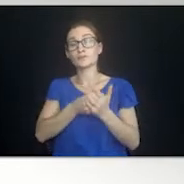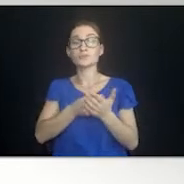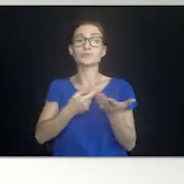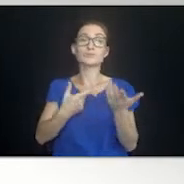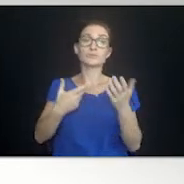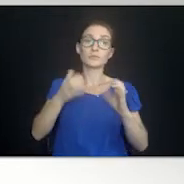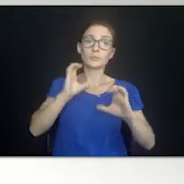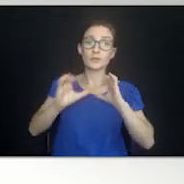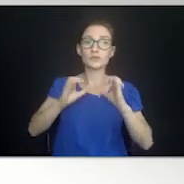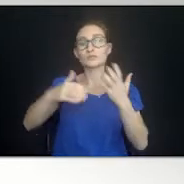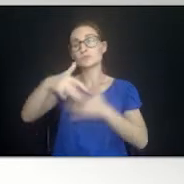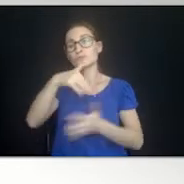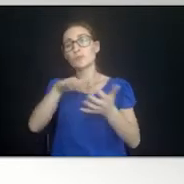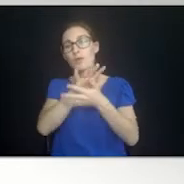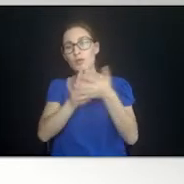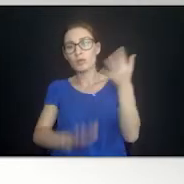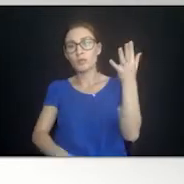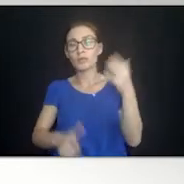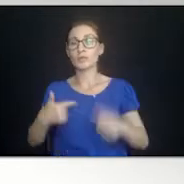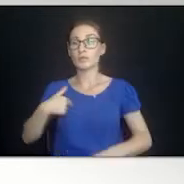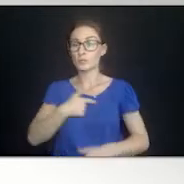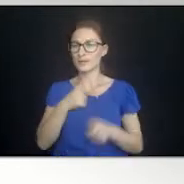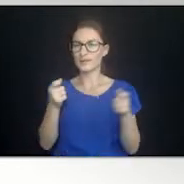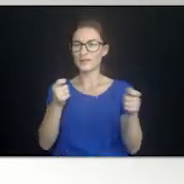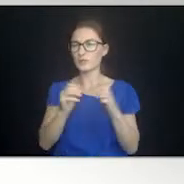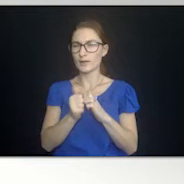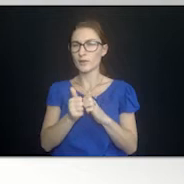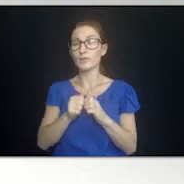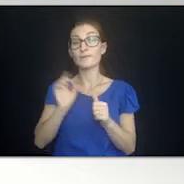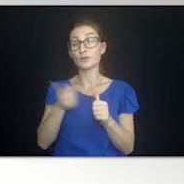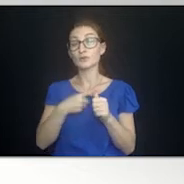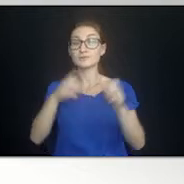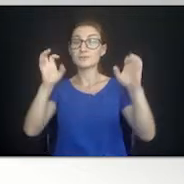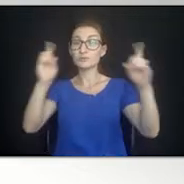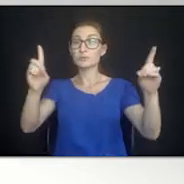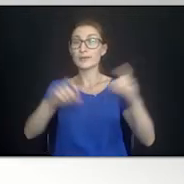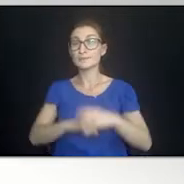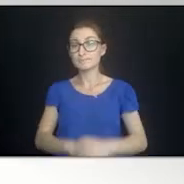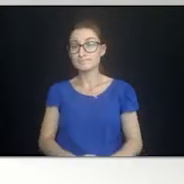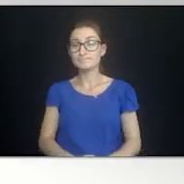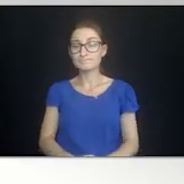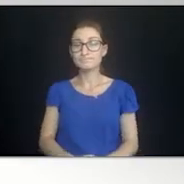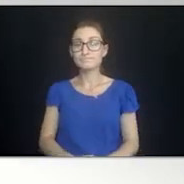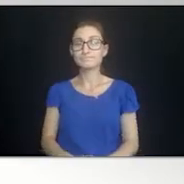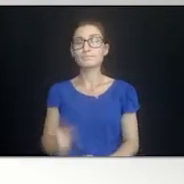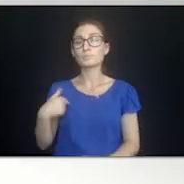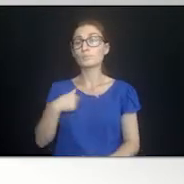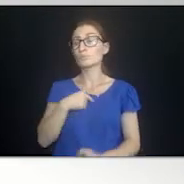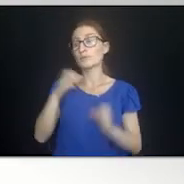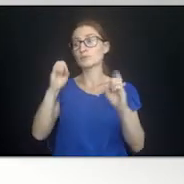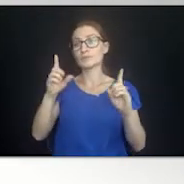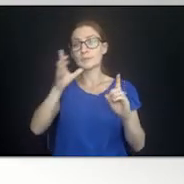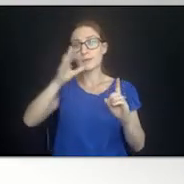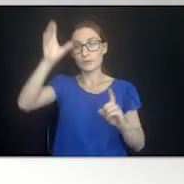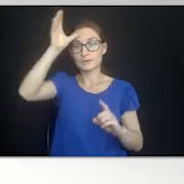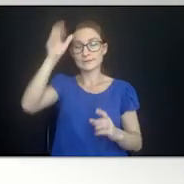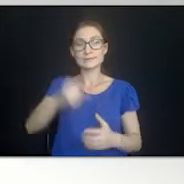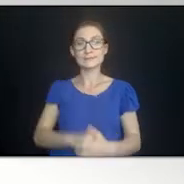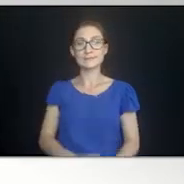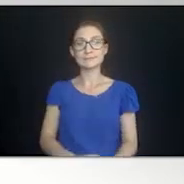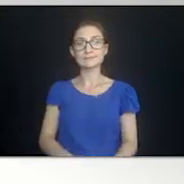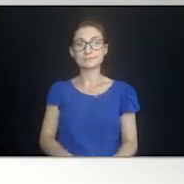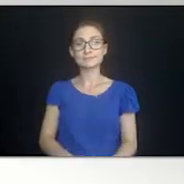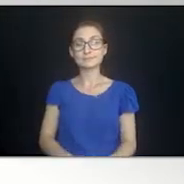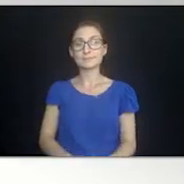communal stress. How do we handle it? Well, the first thing we do is we try and educate parents. We do that with